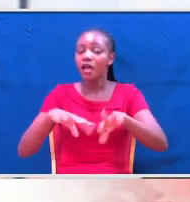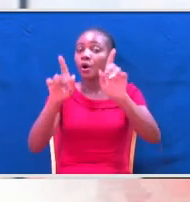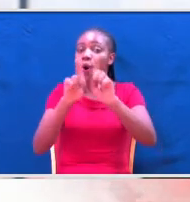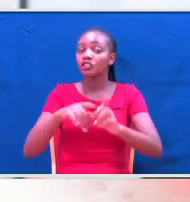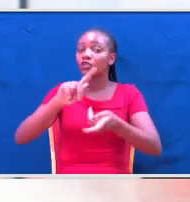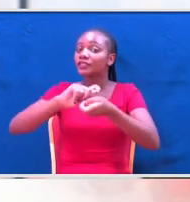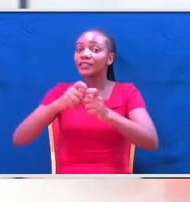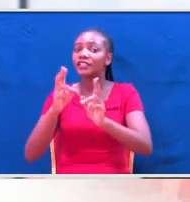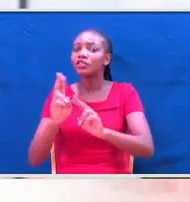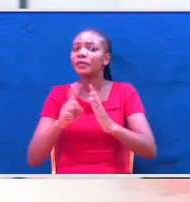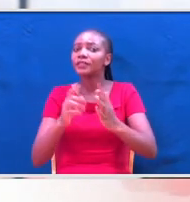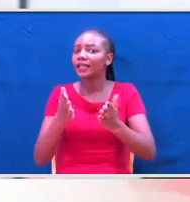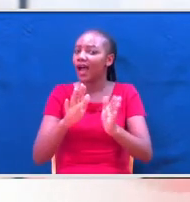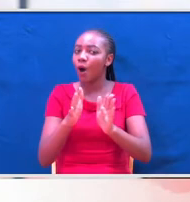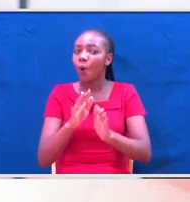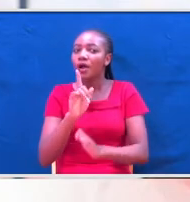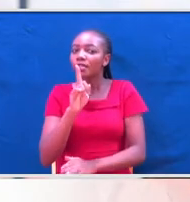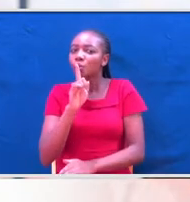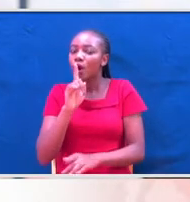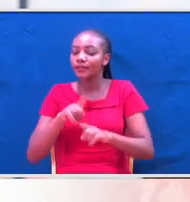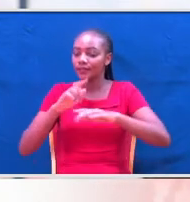Revolutions normally begin in quiet places.